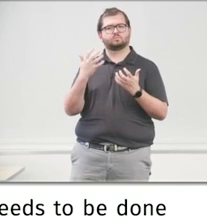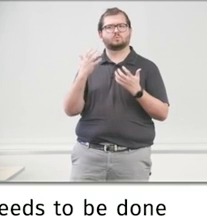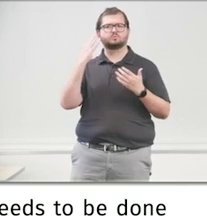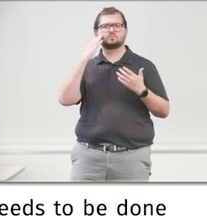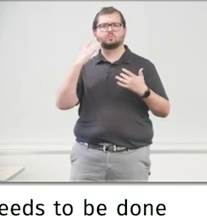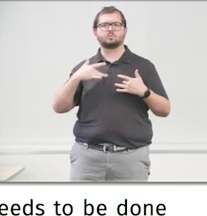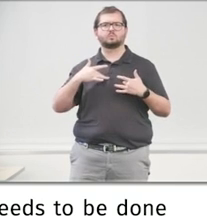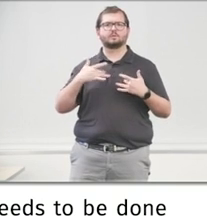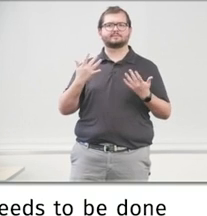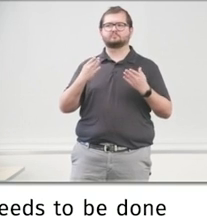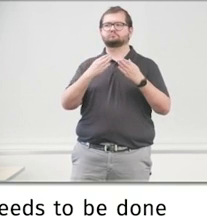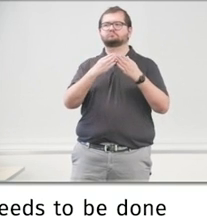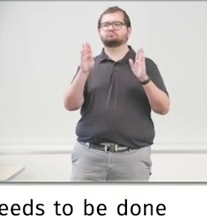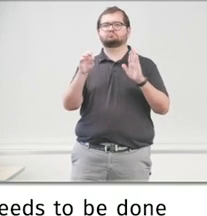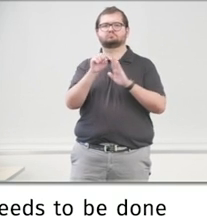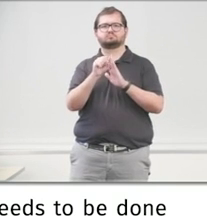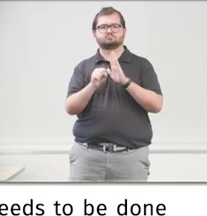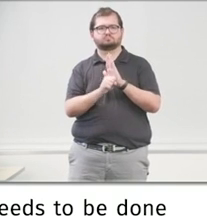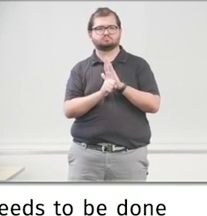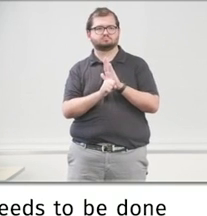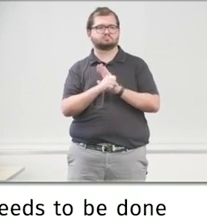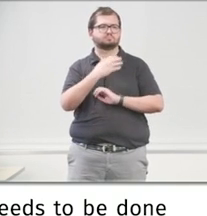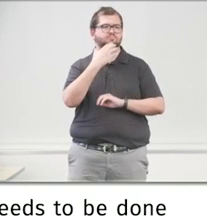heat, and what else can we be